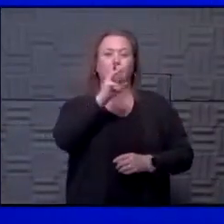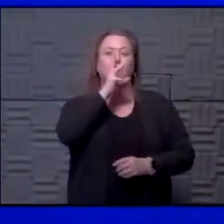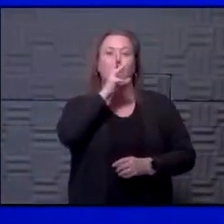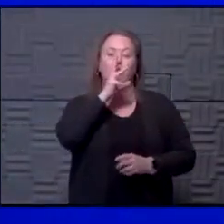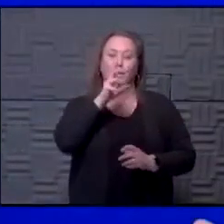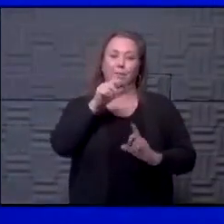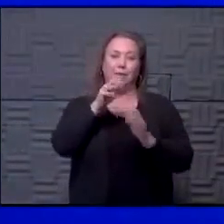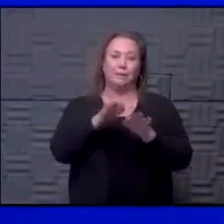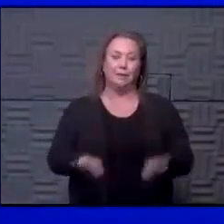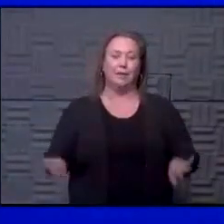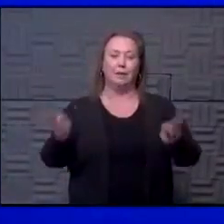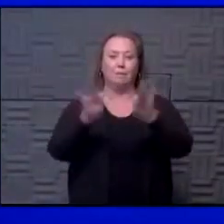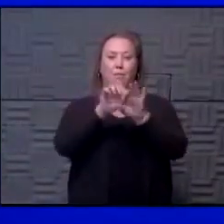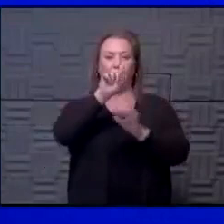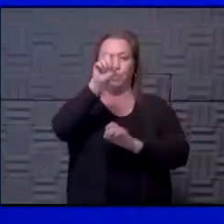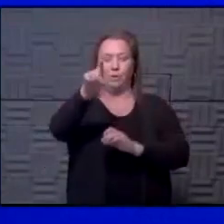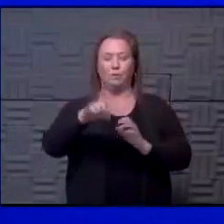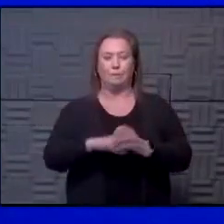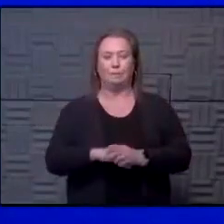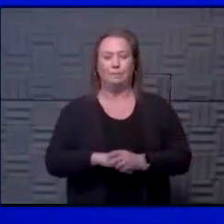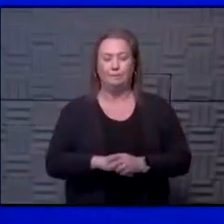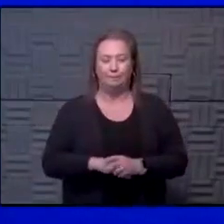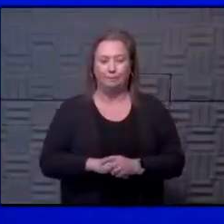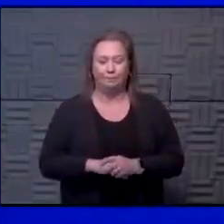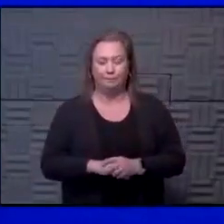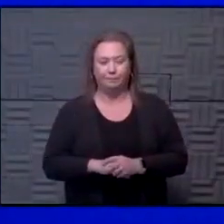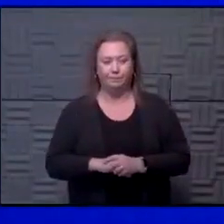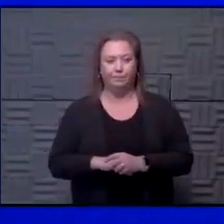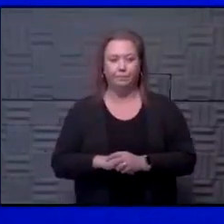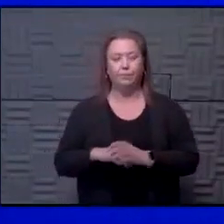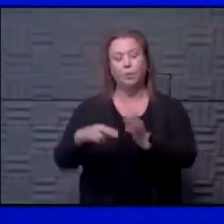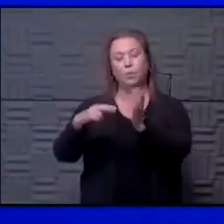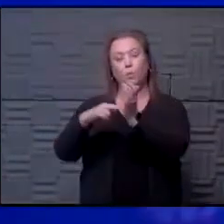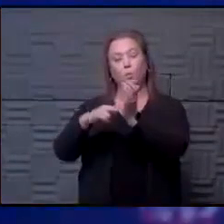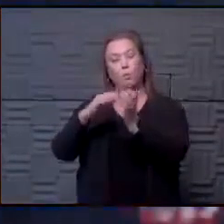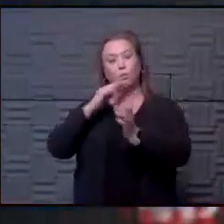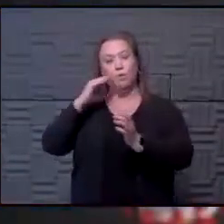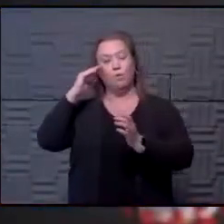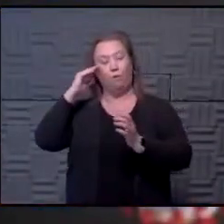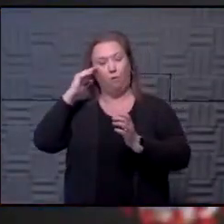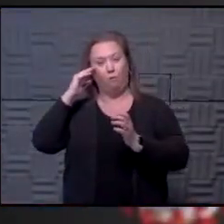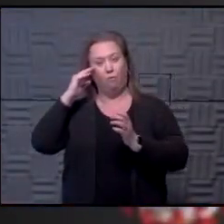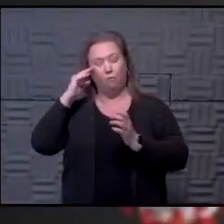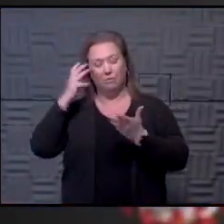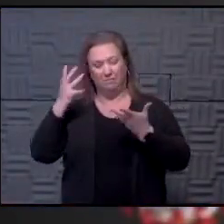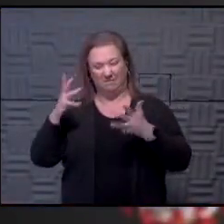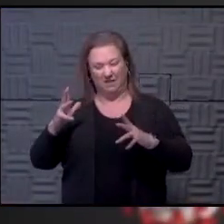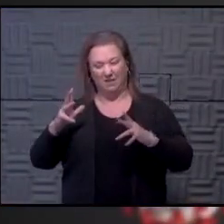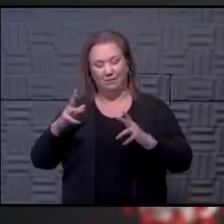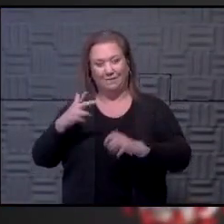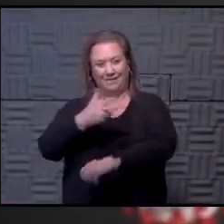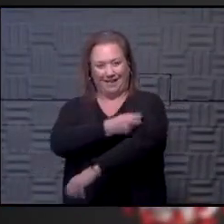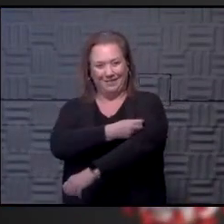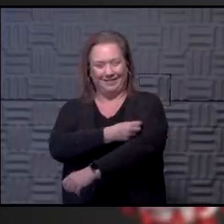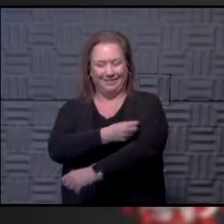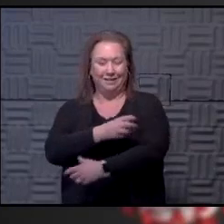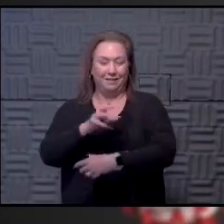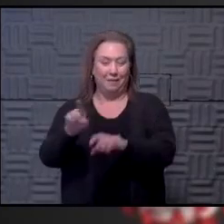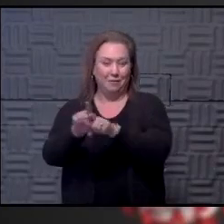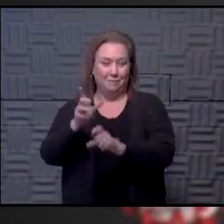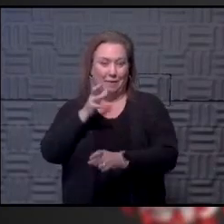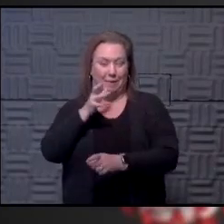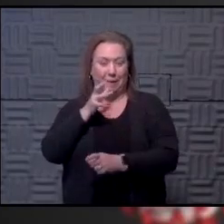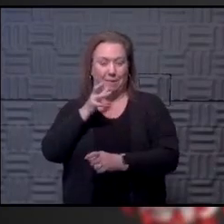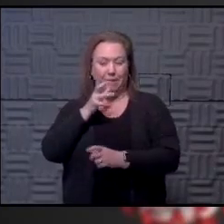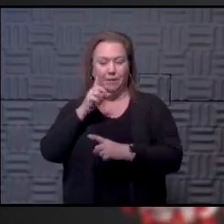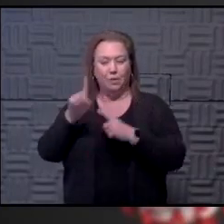that's an important question and one we'll try to research. With most nursing home residents now vaccinated, including my mom, when will it be safe